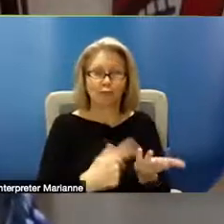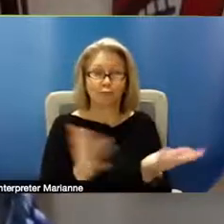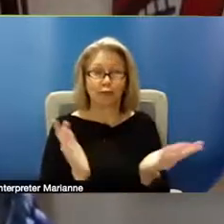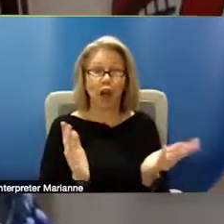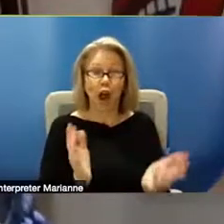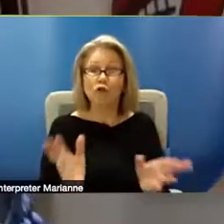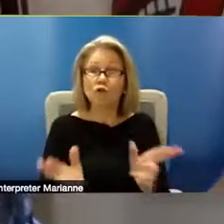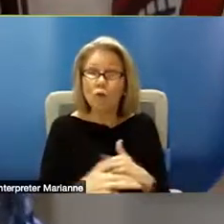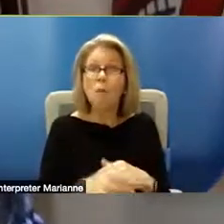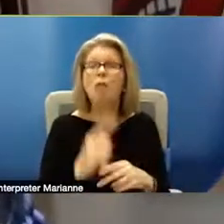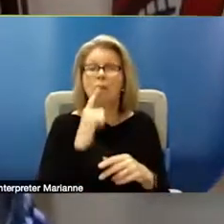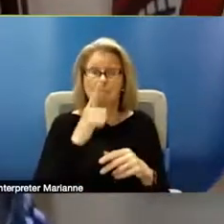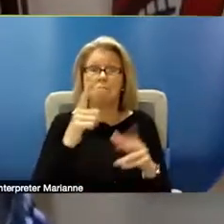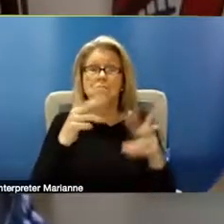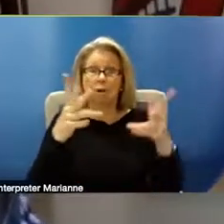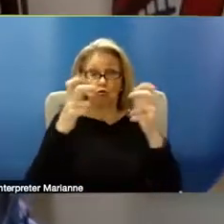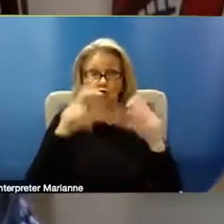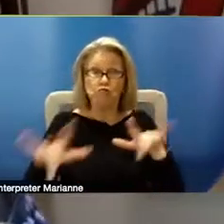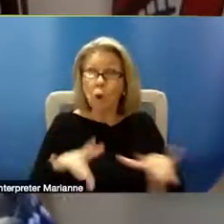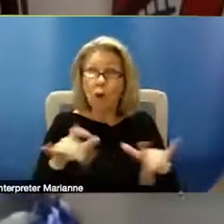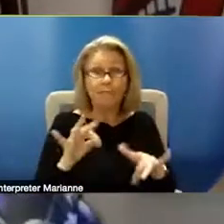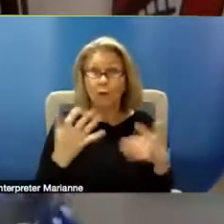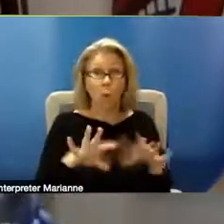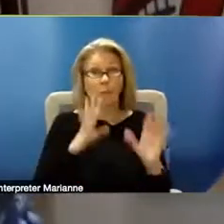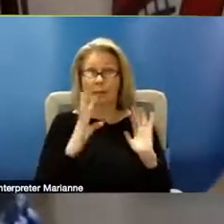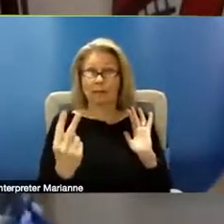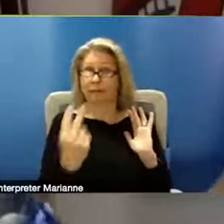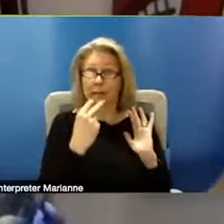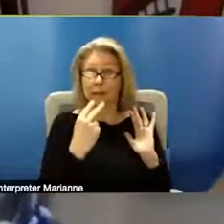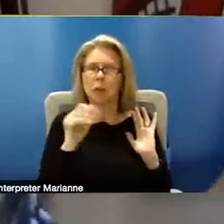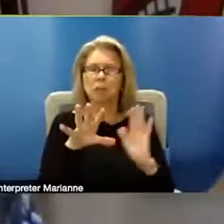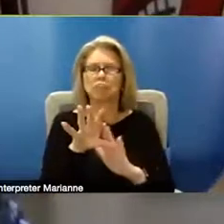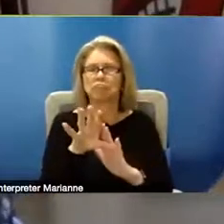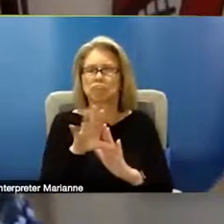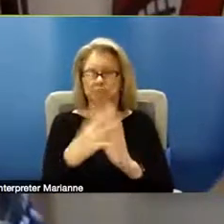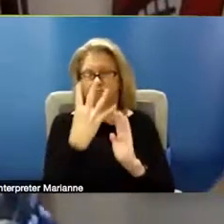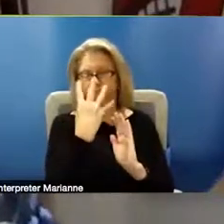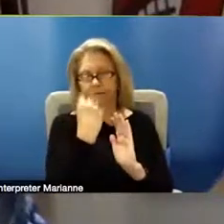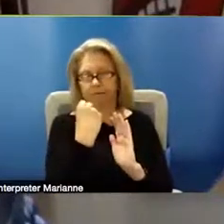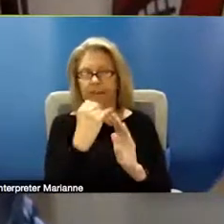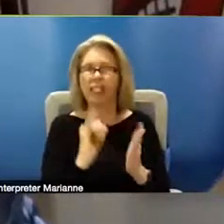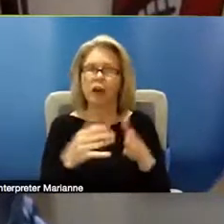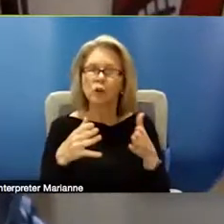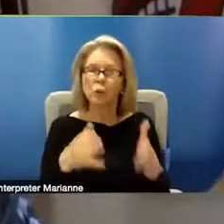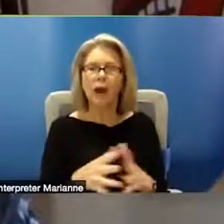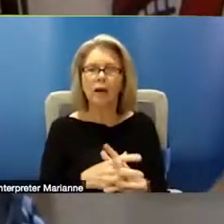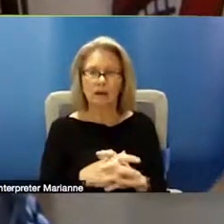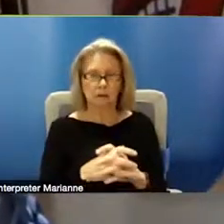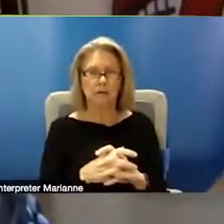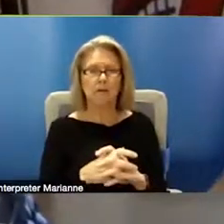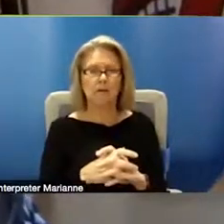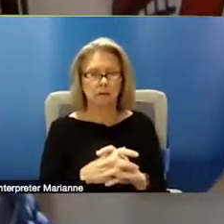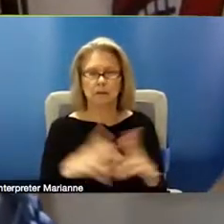This presentation is recorded. If you'd rather not be visible, just turn off your camera and you can kind of disappear that